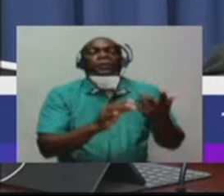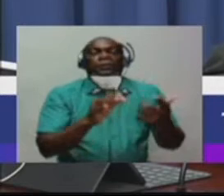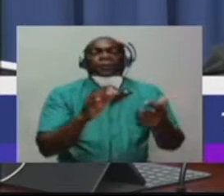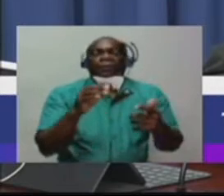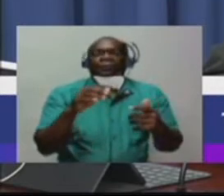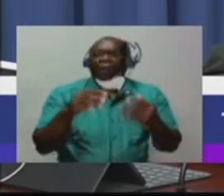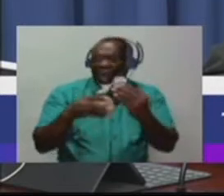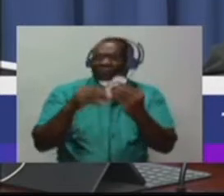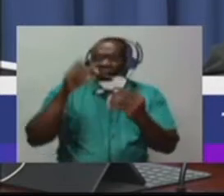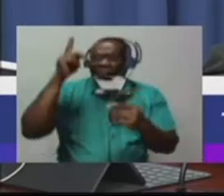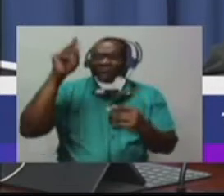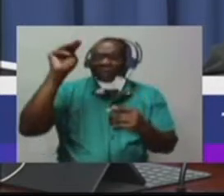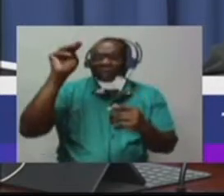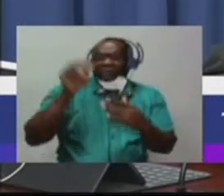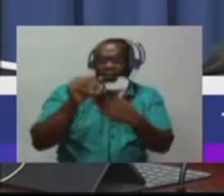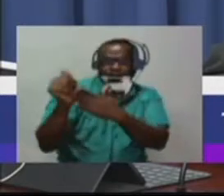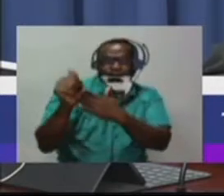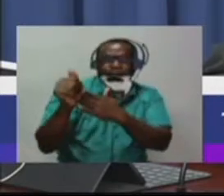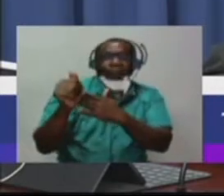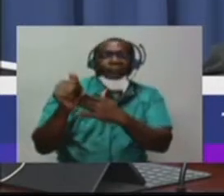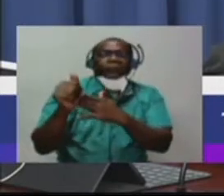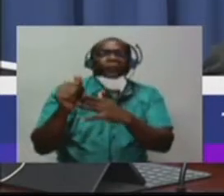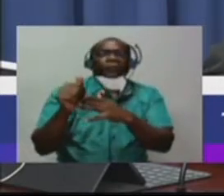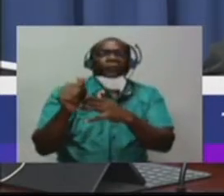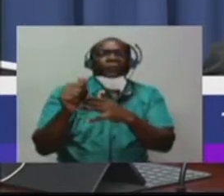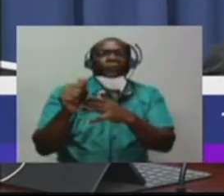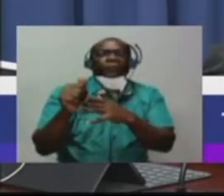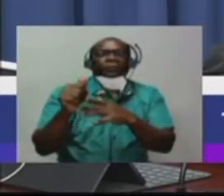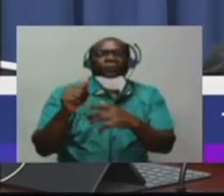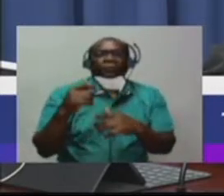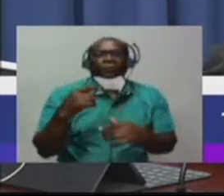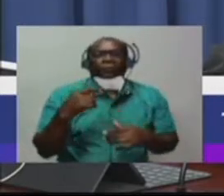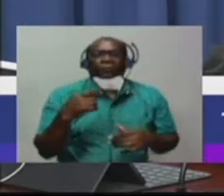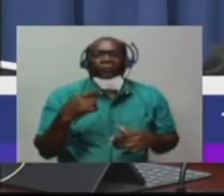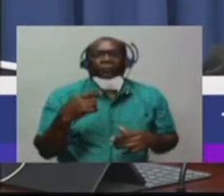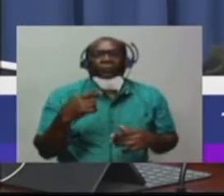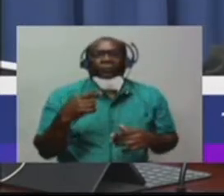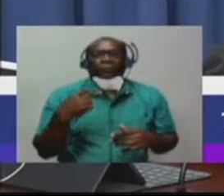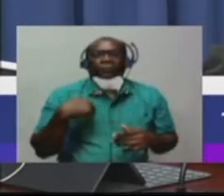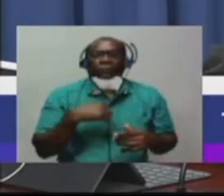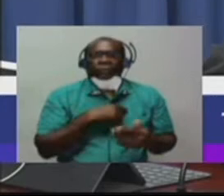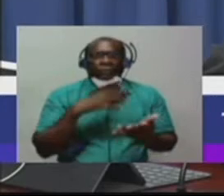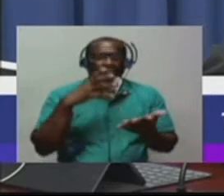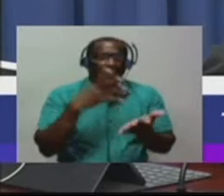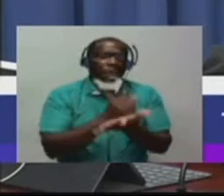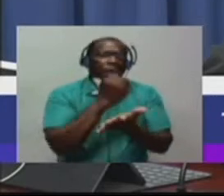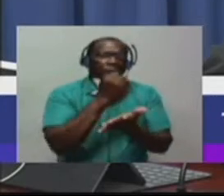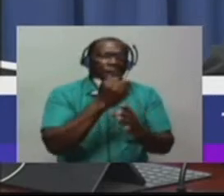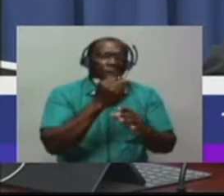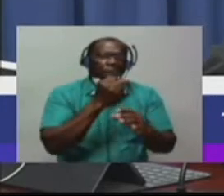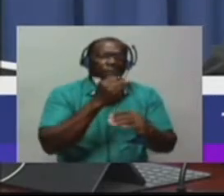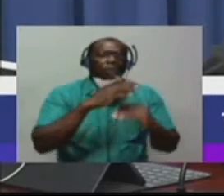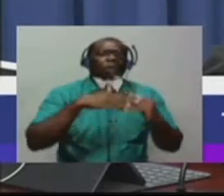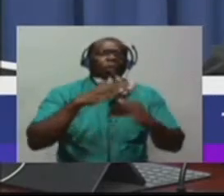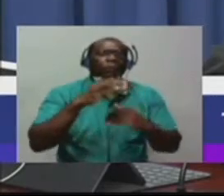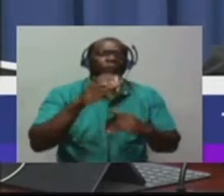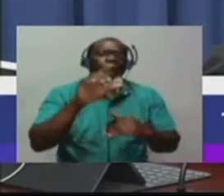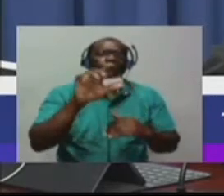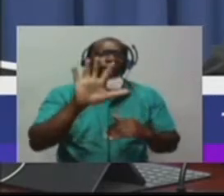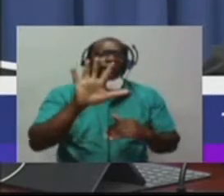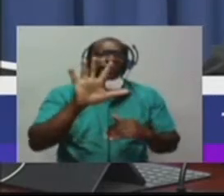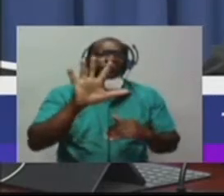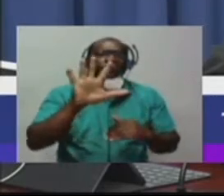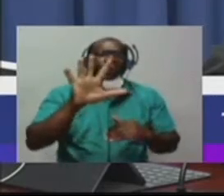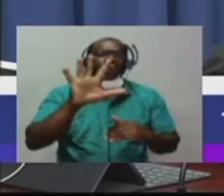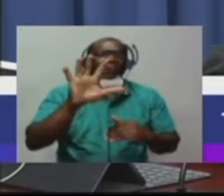305,370 doses. Now, I want the public to understand where we are coming from. These doses expire